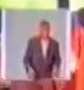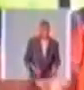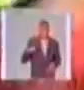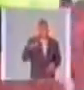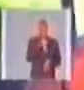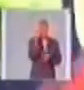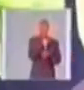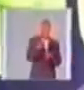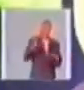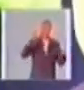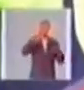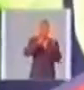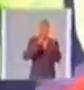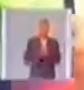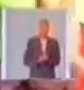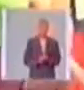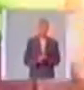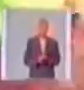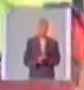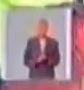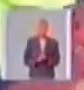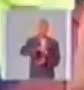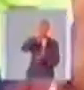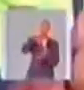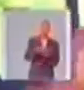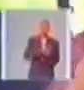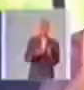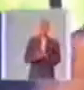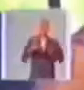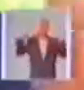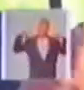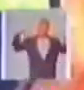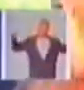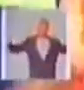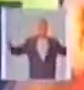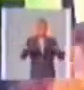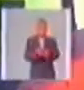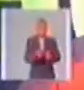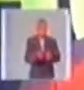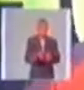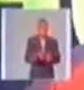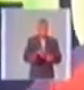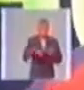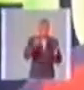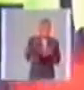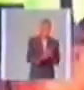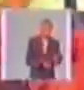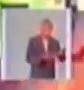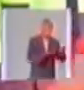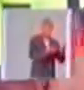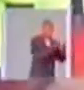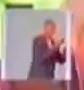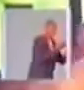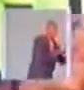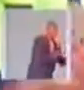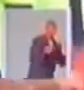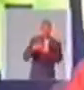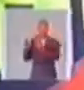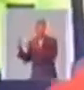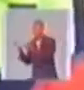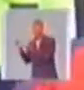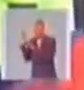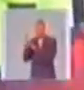to say, a struggle for. One who said, Nasa, the sea, one young crop, Kasa, Kasia, not all names are no cray. And into the anti homony resurrection,